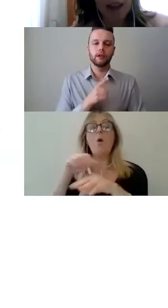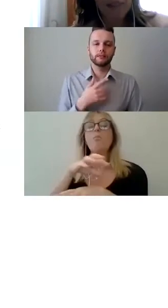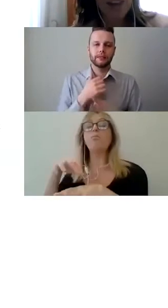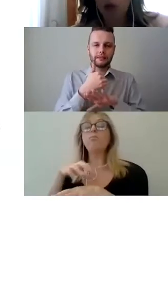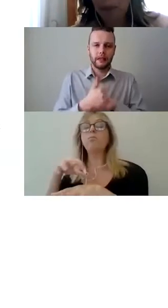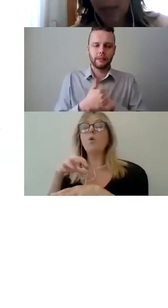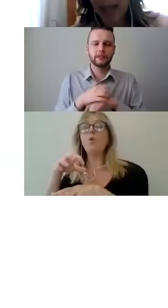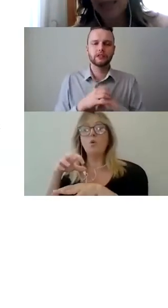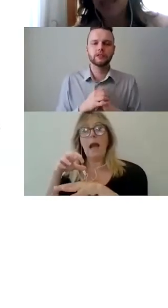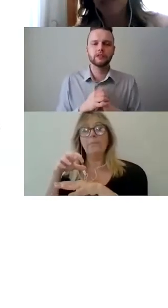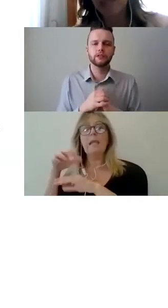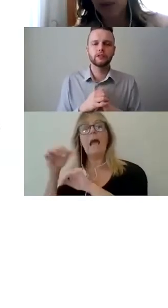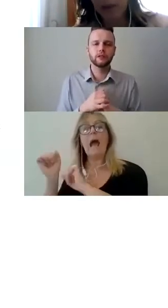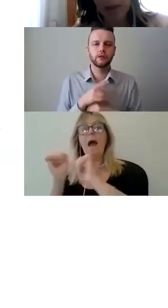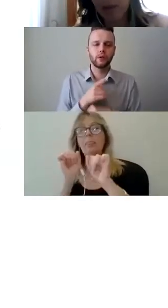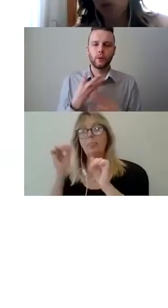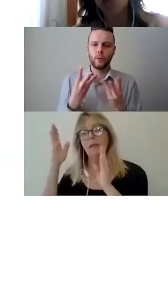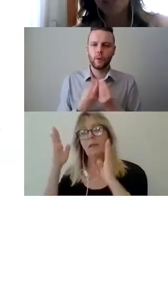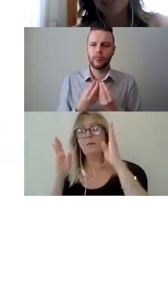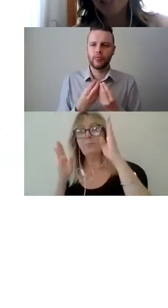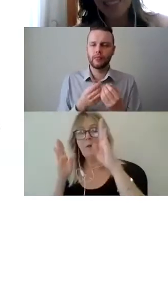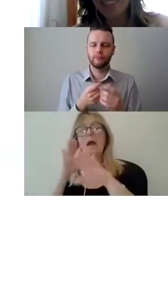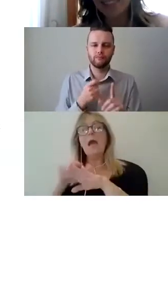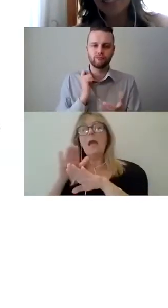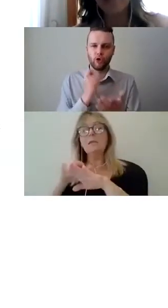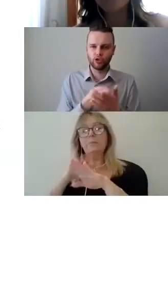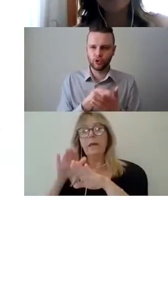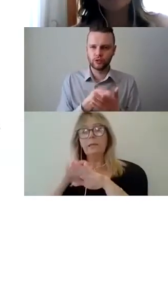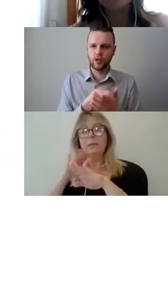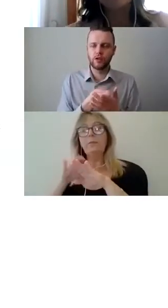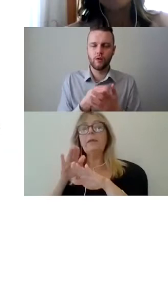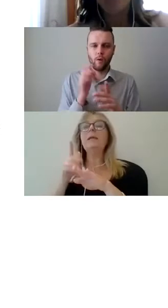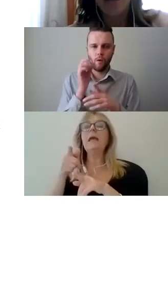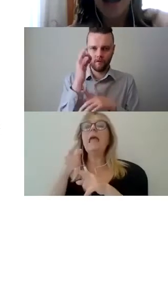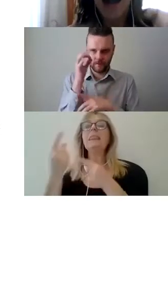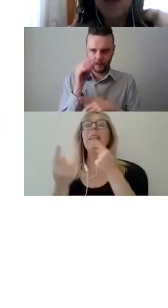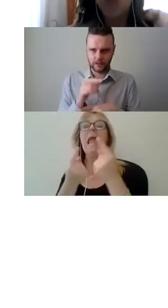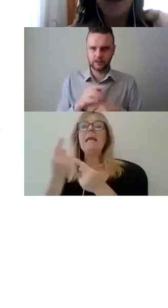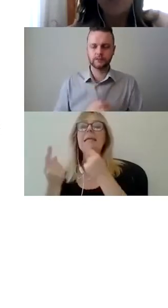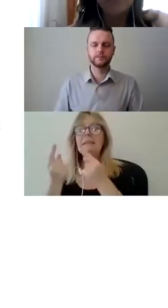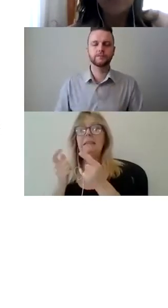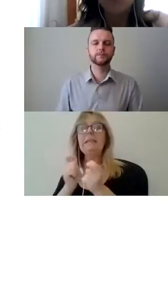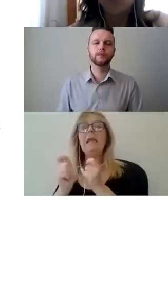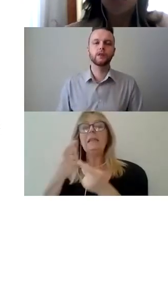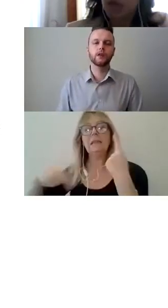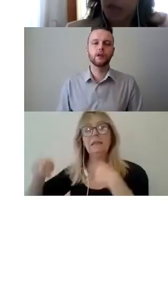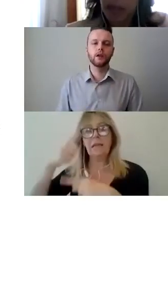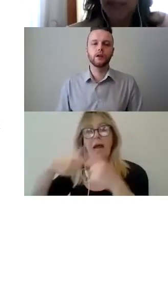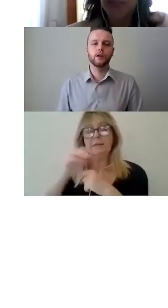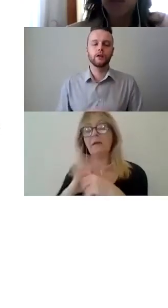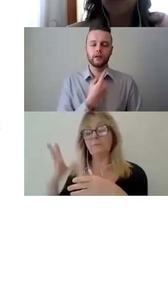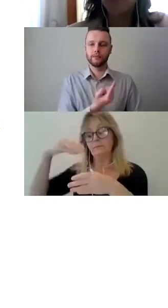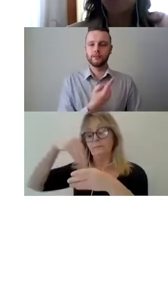with the prosecutor's office in charge of